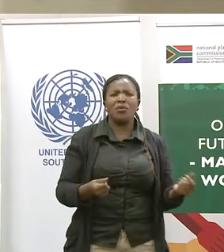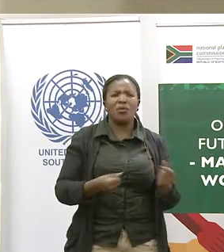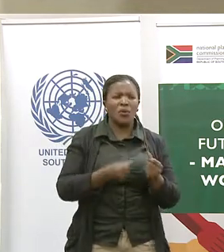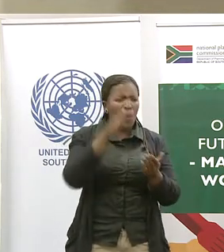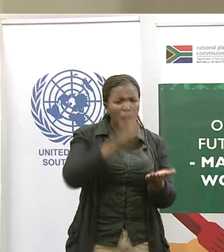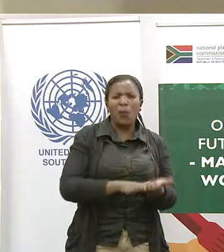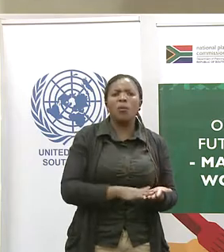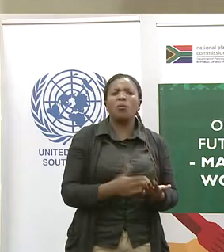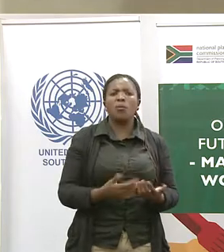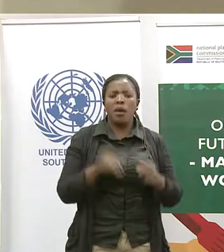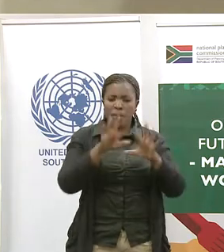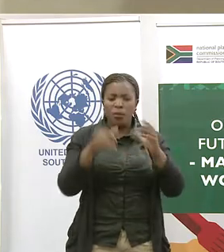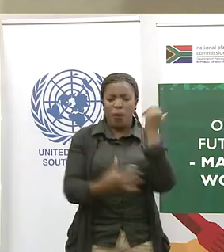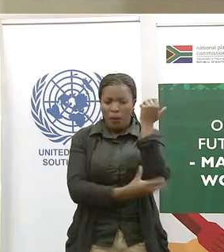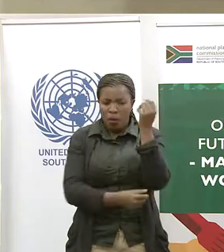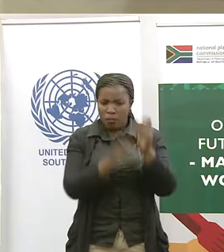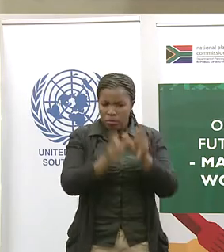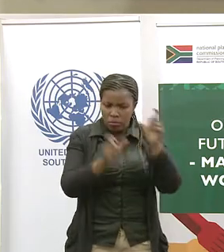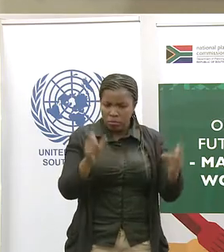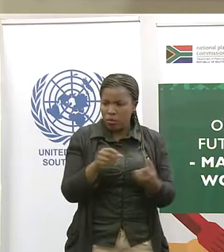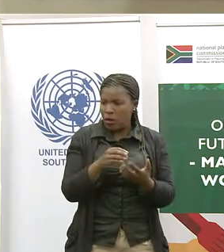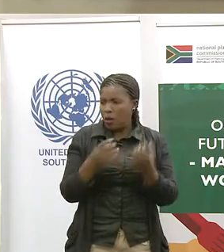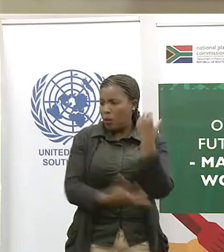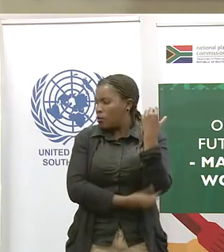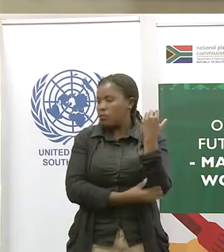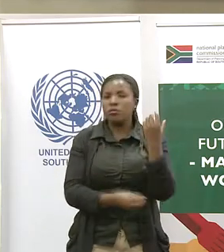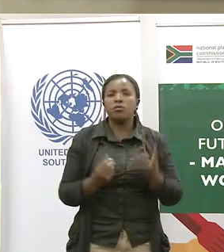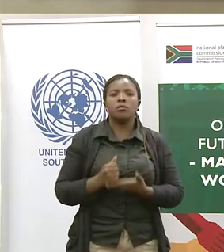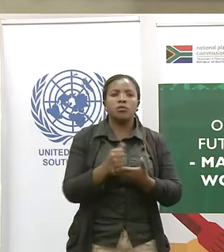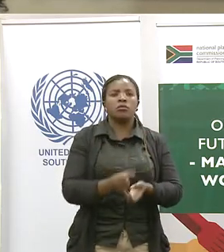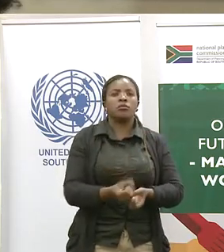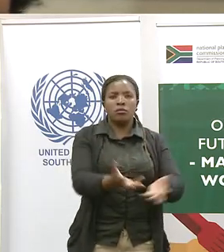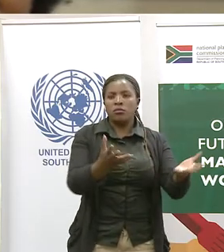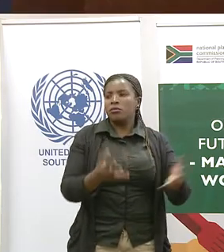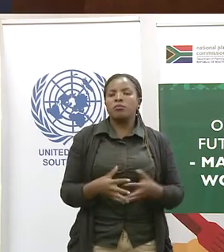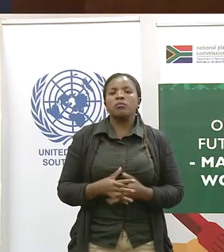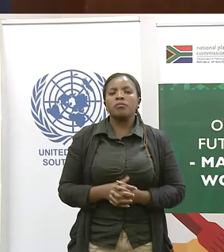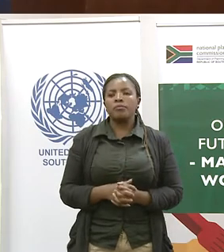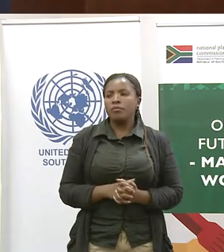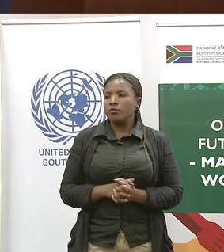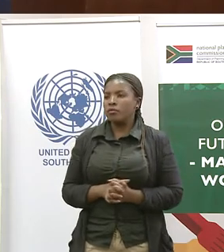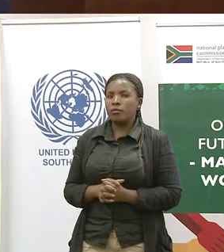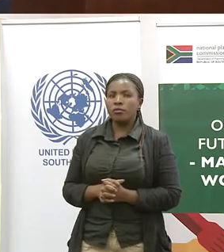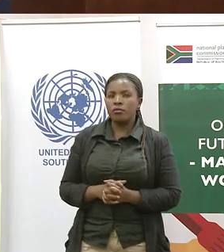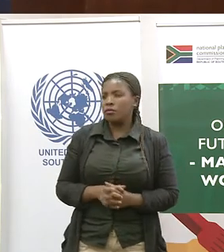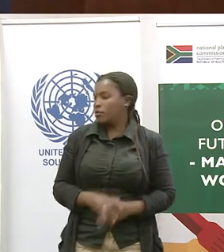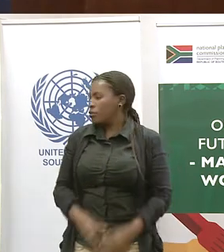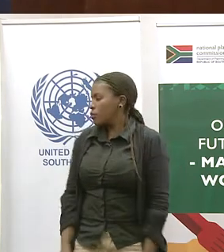own approach and do it that way. So I have a somewhat different approach. Thank you very much for that. Thank you.